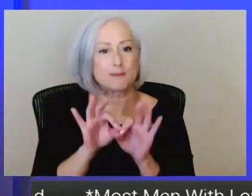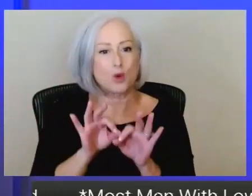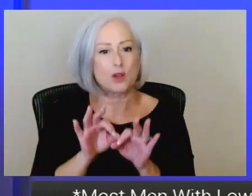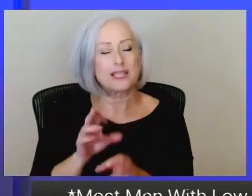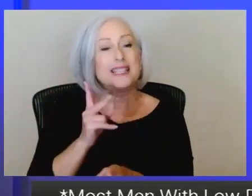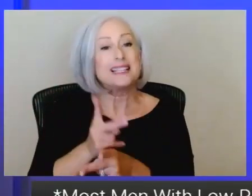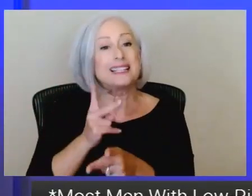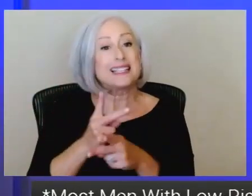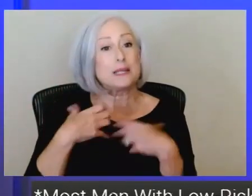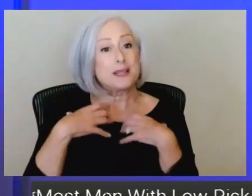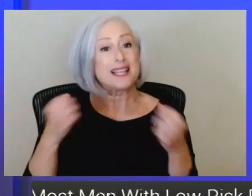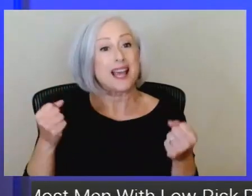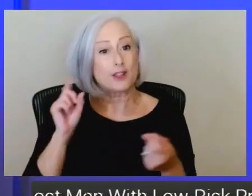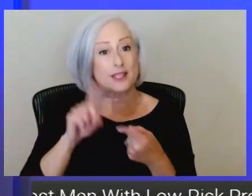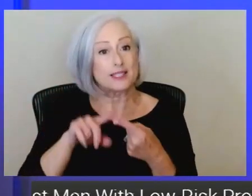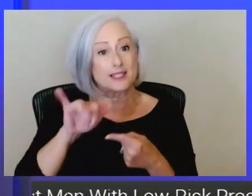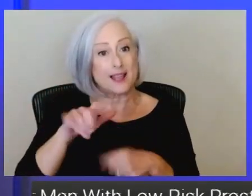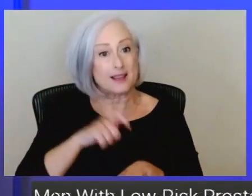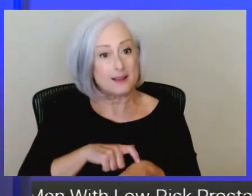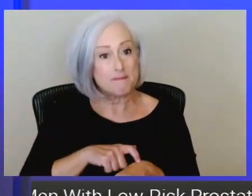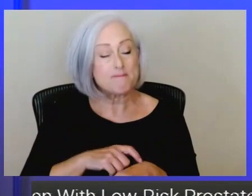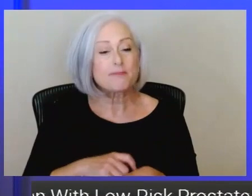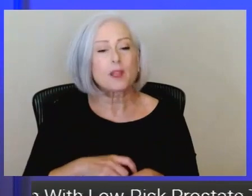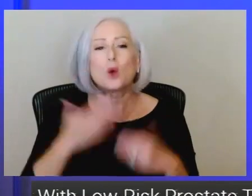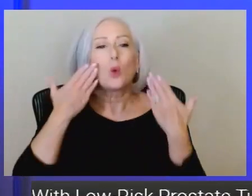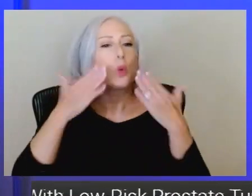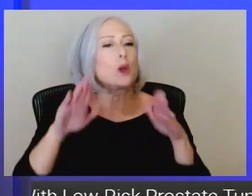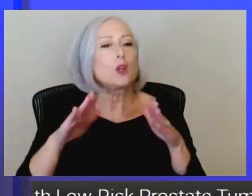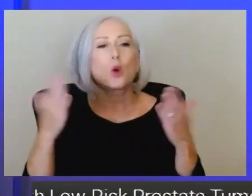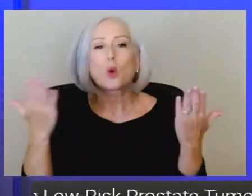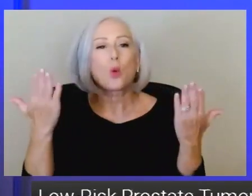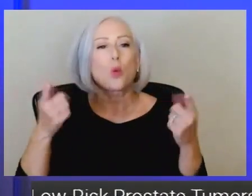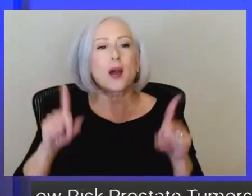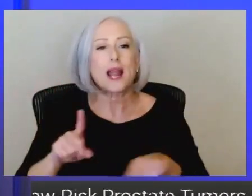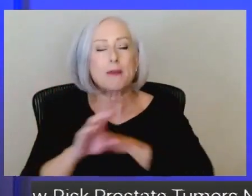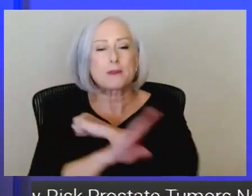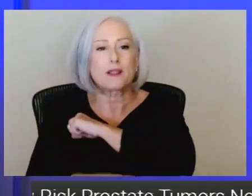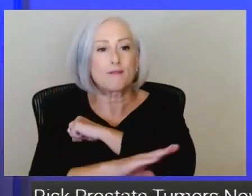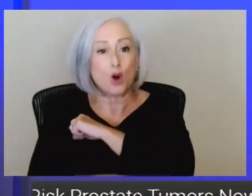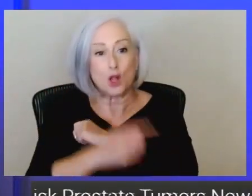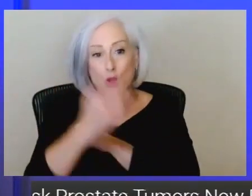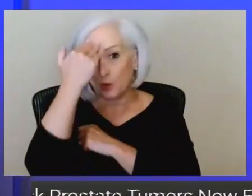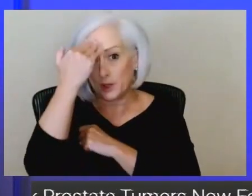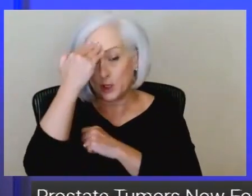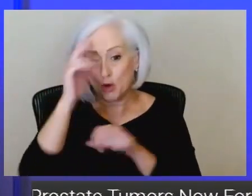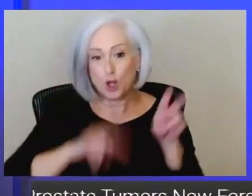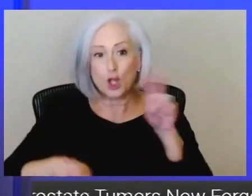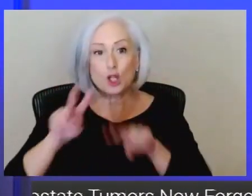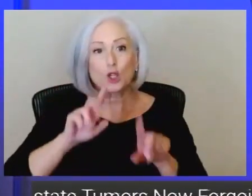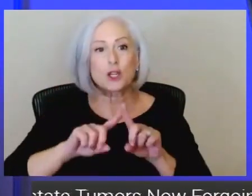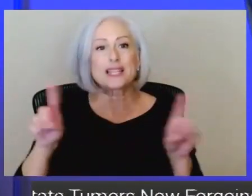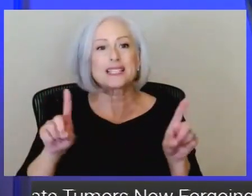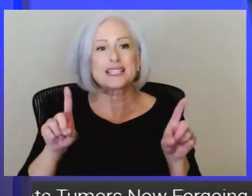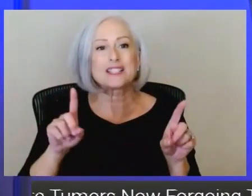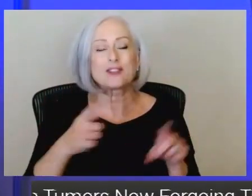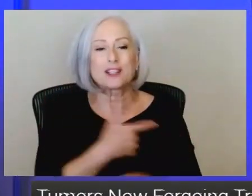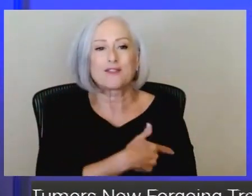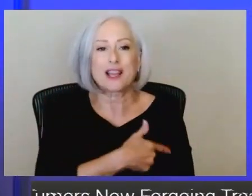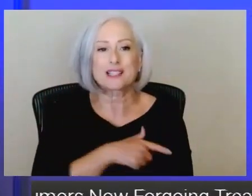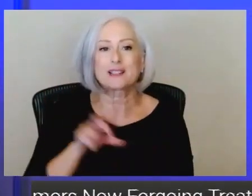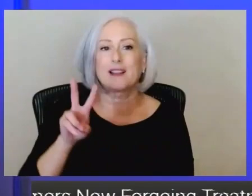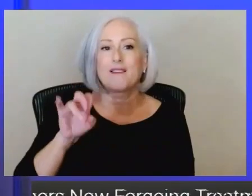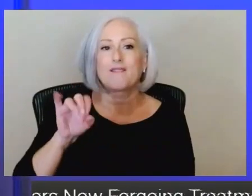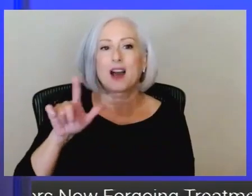healthy until then. And we don't know what's going to happen in the fall. We know they are looking at different vaccines. Bivalent vaccines, meaning there may be